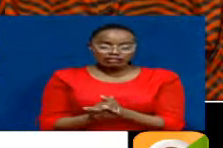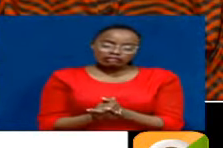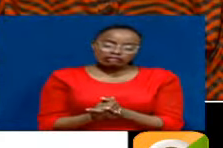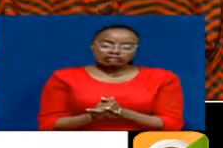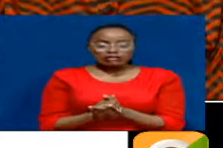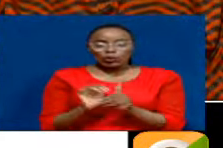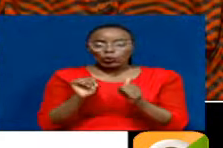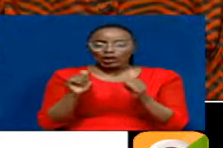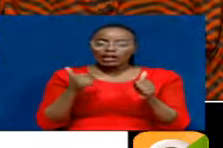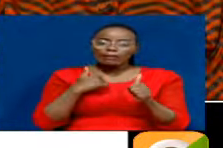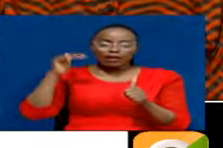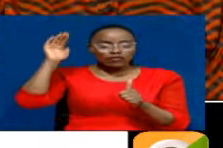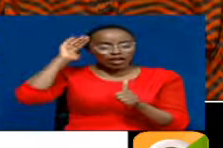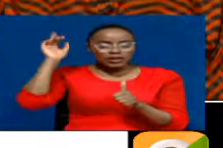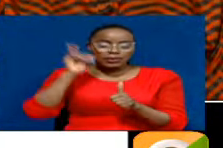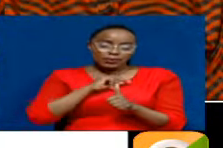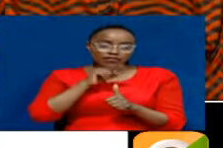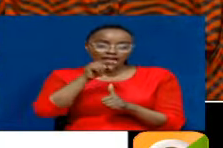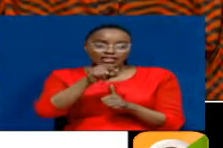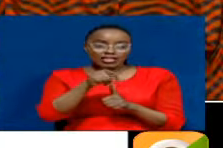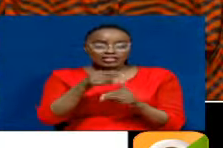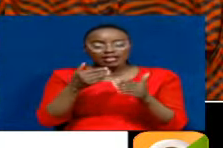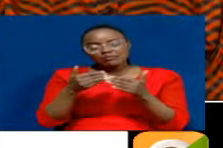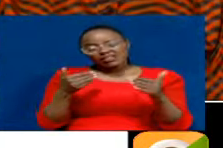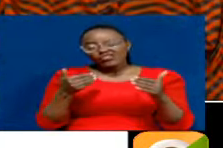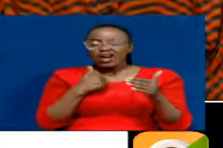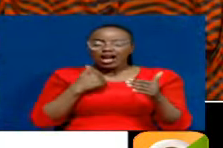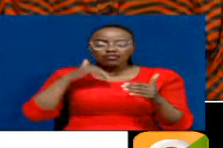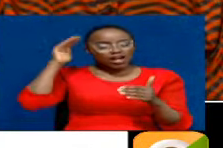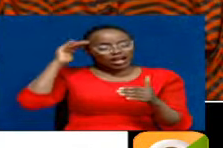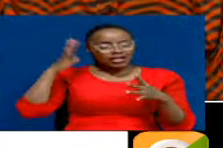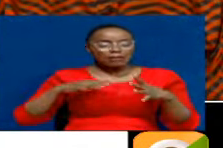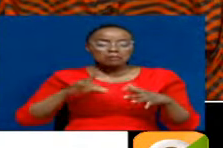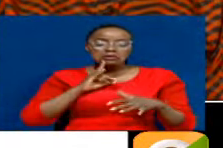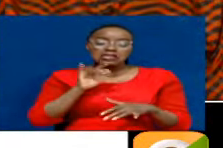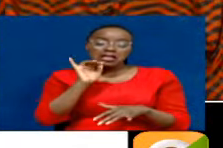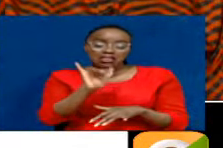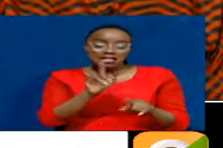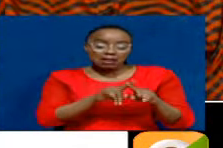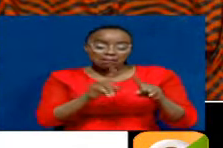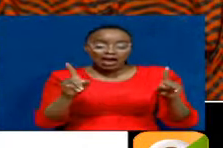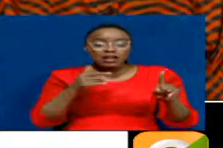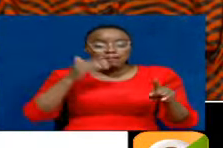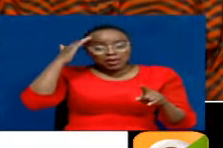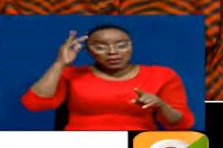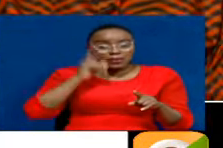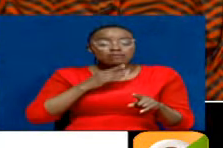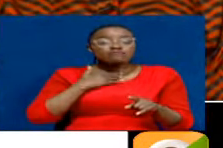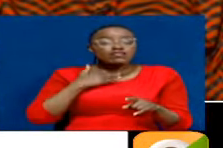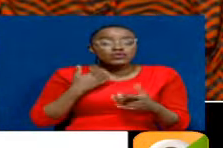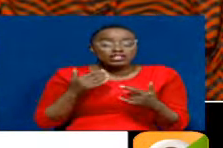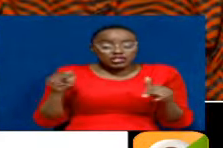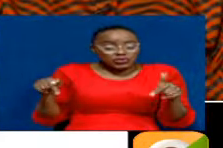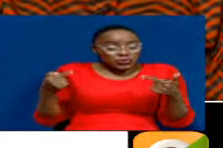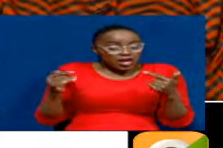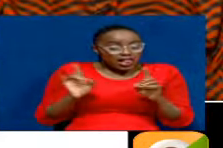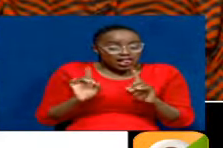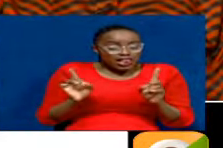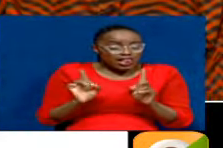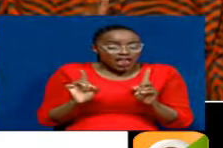Well, I have heard this claim left and right. All I know is that I do not want to dispute